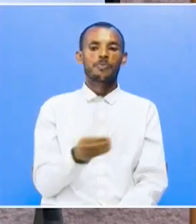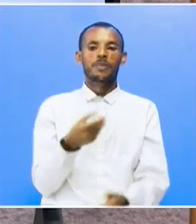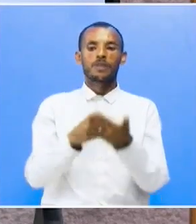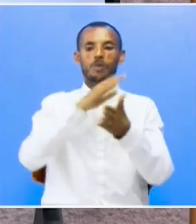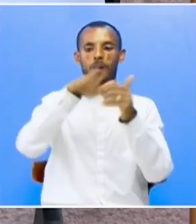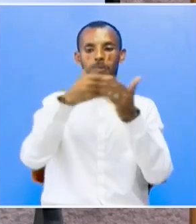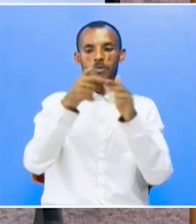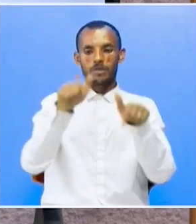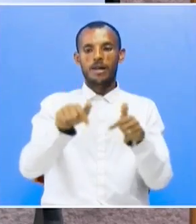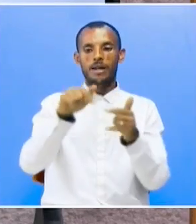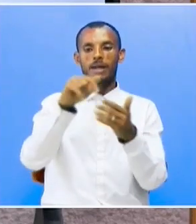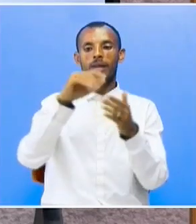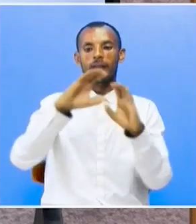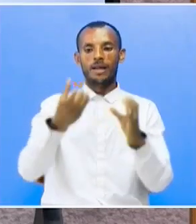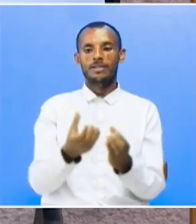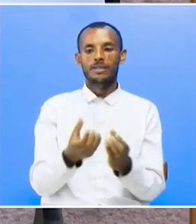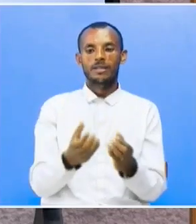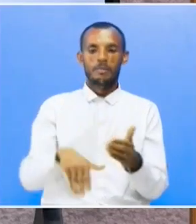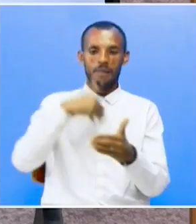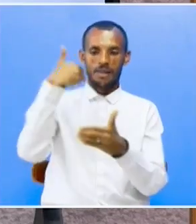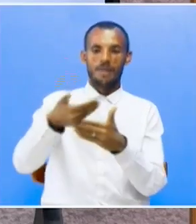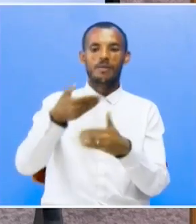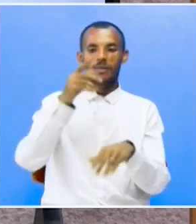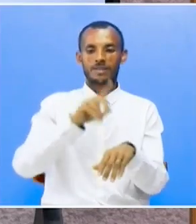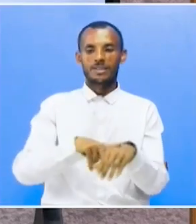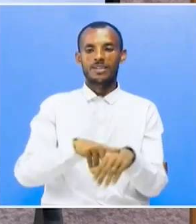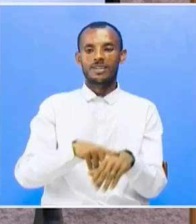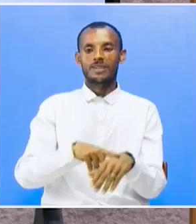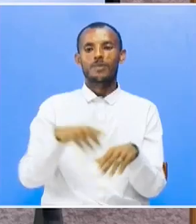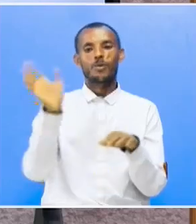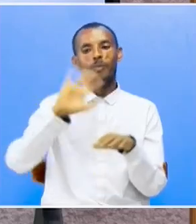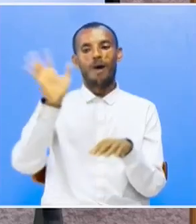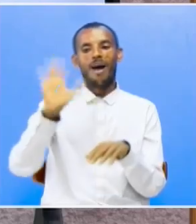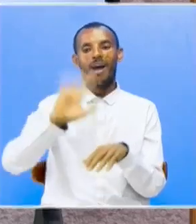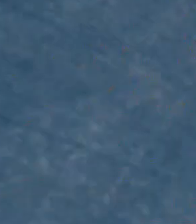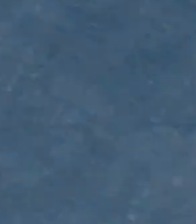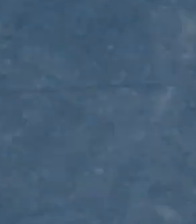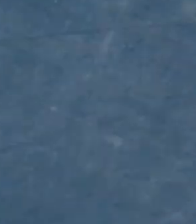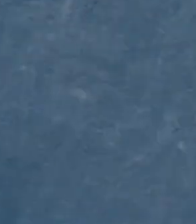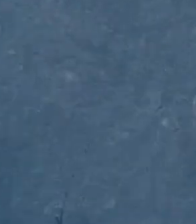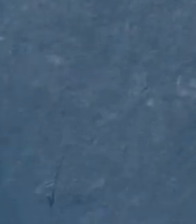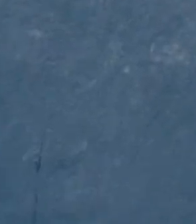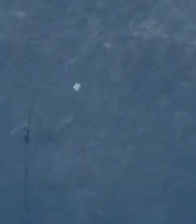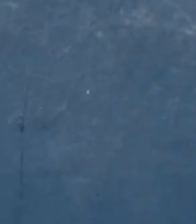is all about today's lesson. Until next lesson, goodbye.